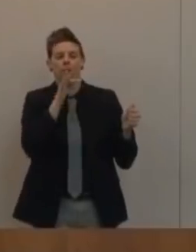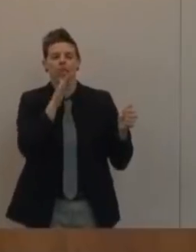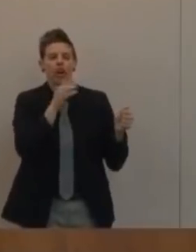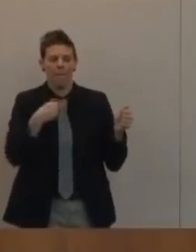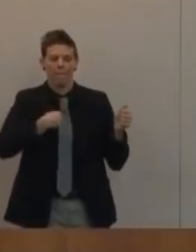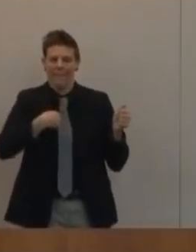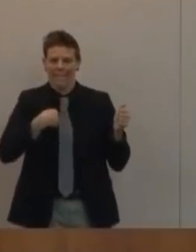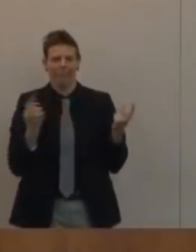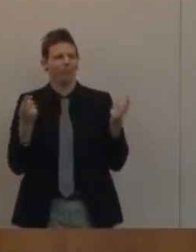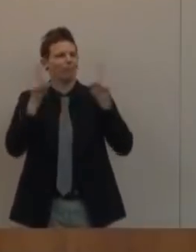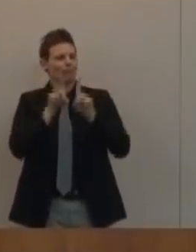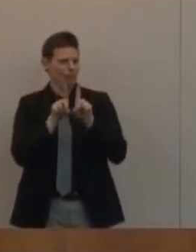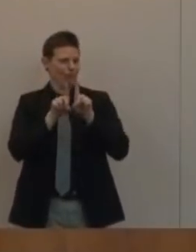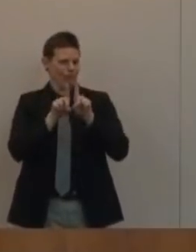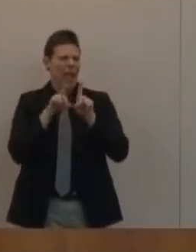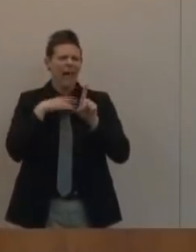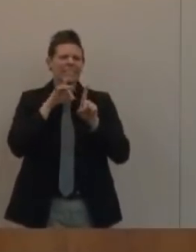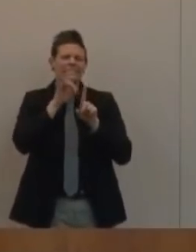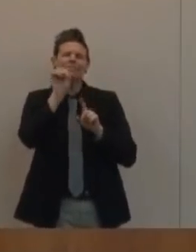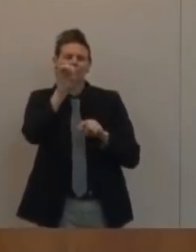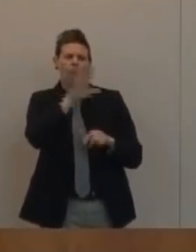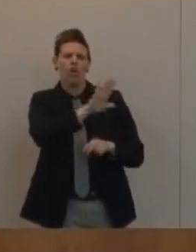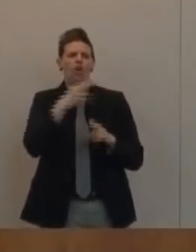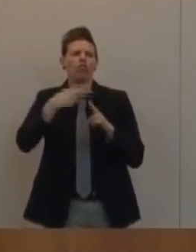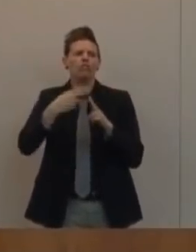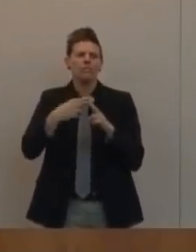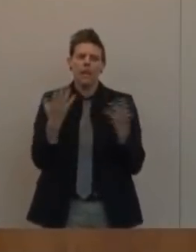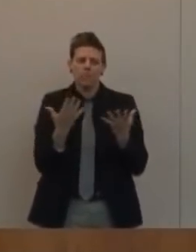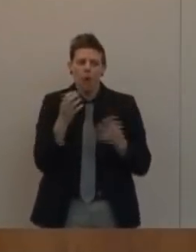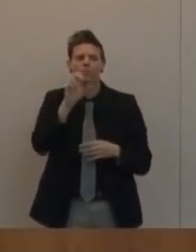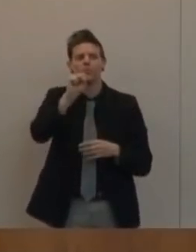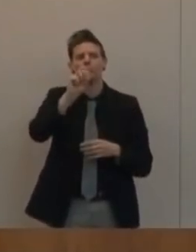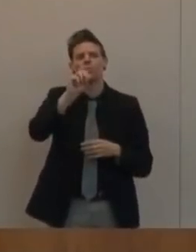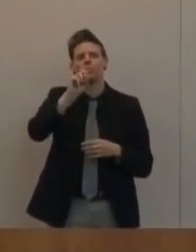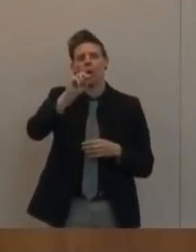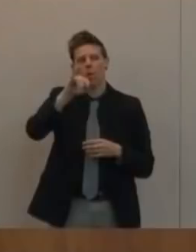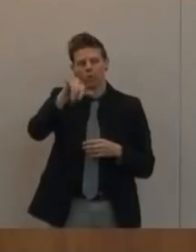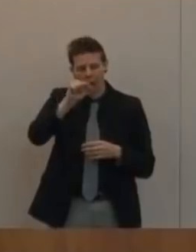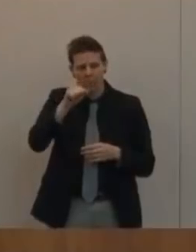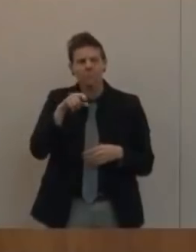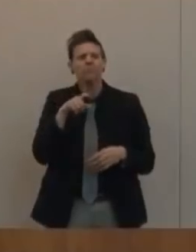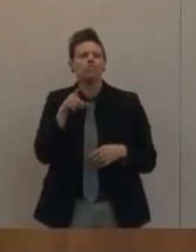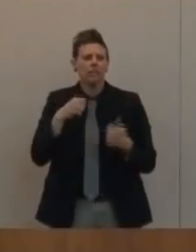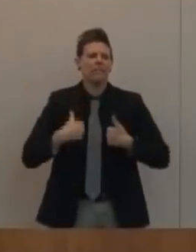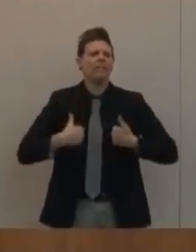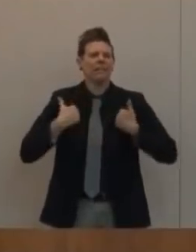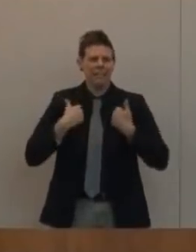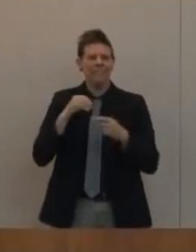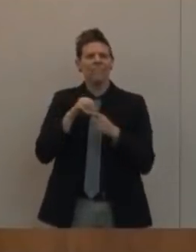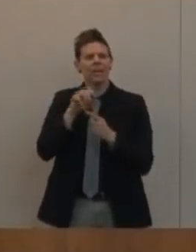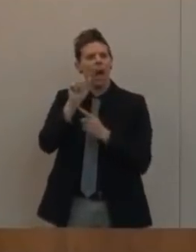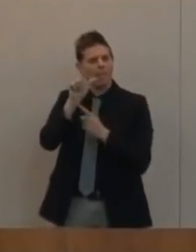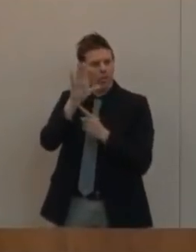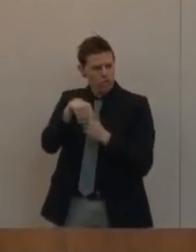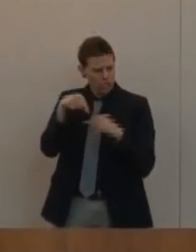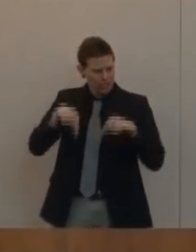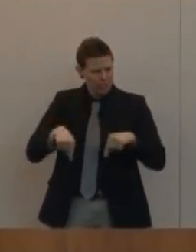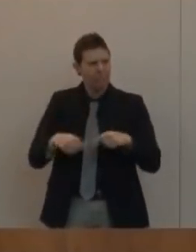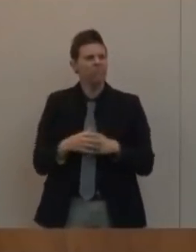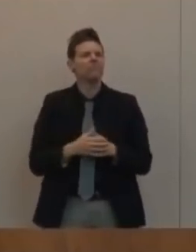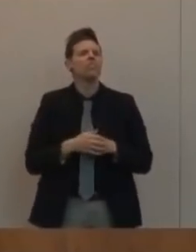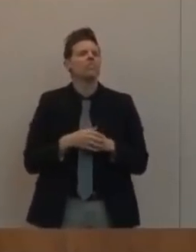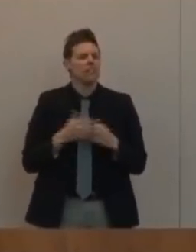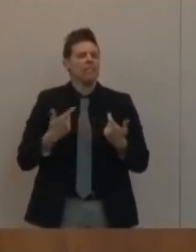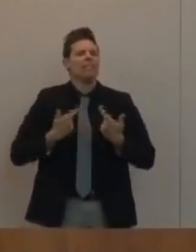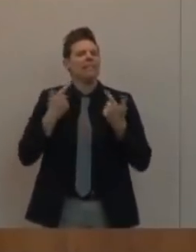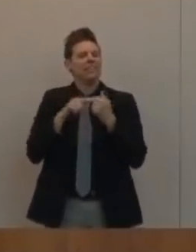little bit about her. Her name is Sonia, and Sonia lives in Albuquerque, and she lives in an assisted living facility